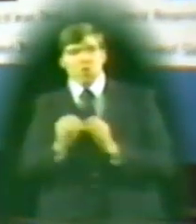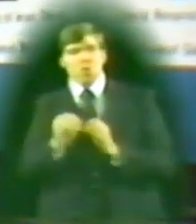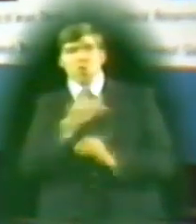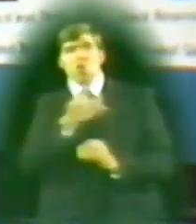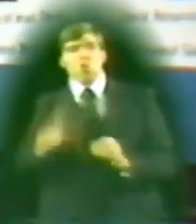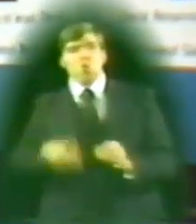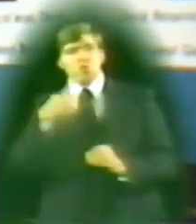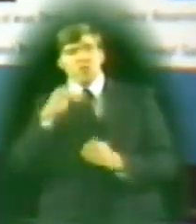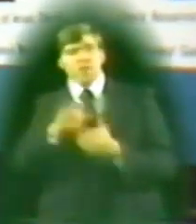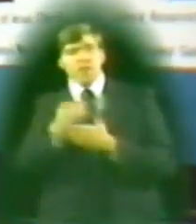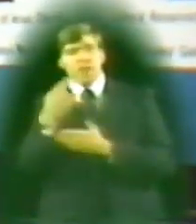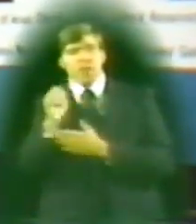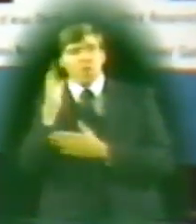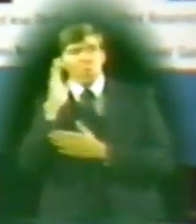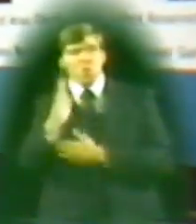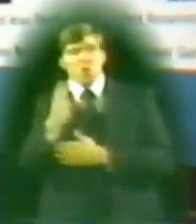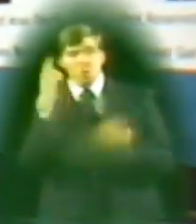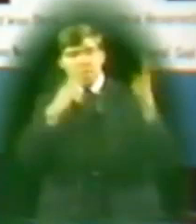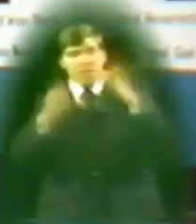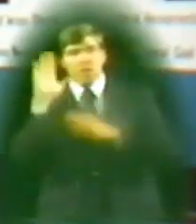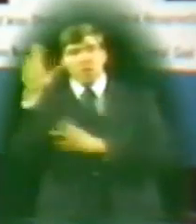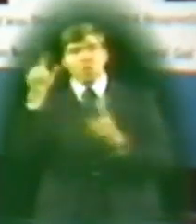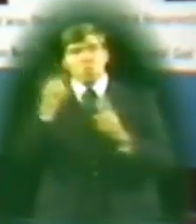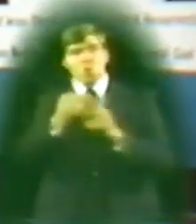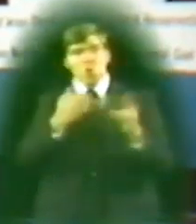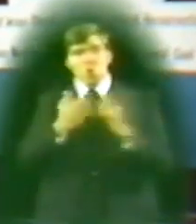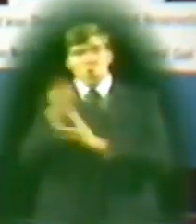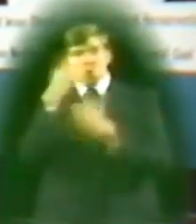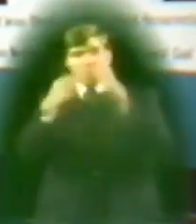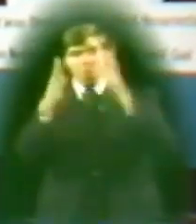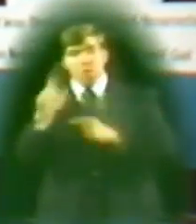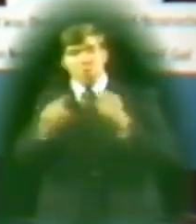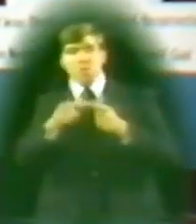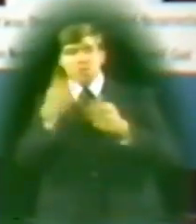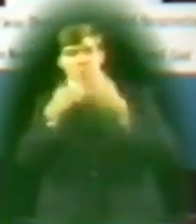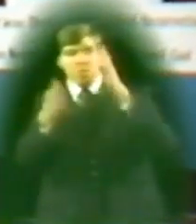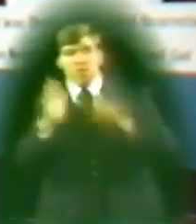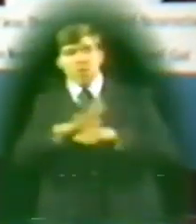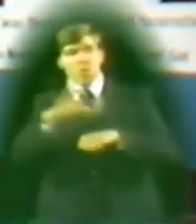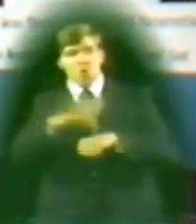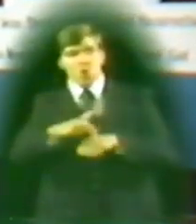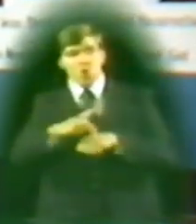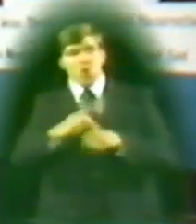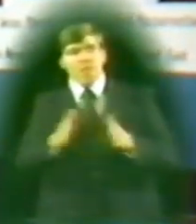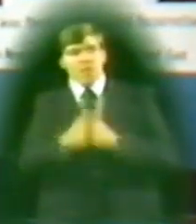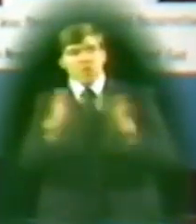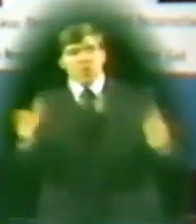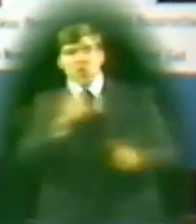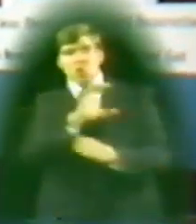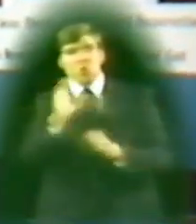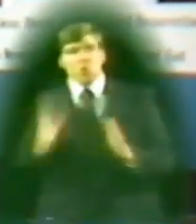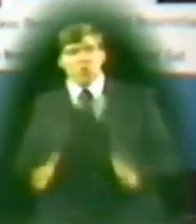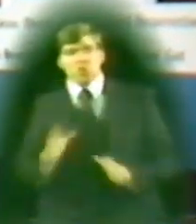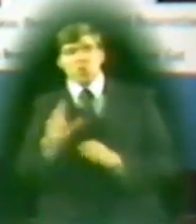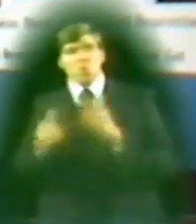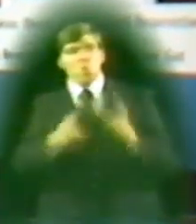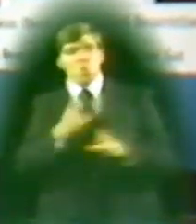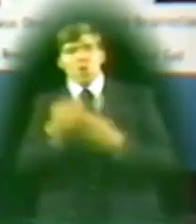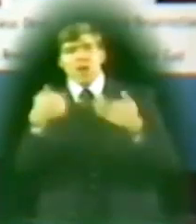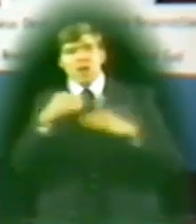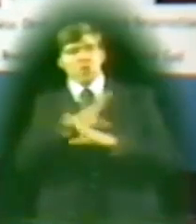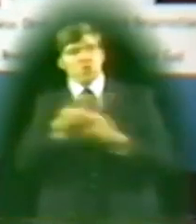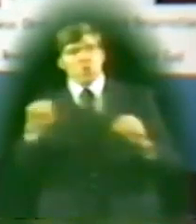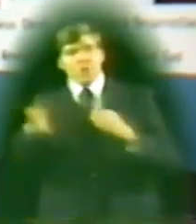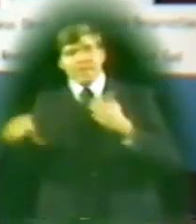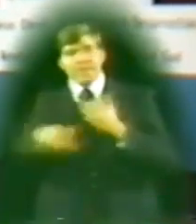Though the Lord said he would reveal his word through his prophet whenever there was a prophet on the earth, the general Christian world has no record of additional scripture